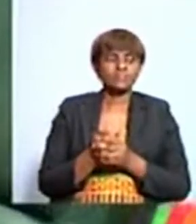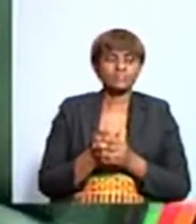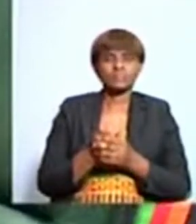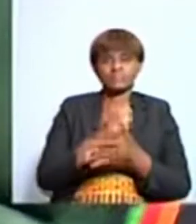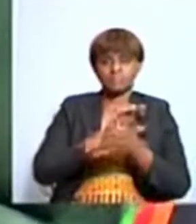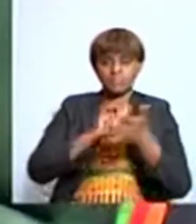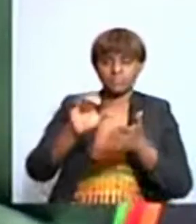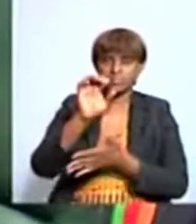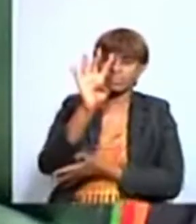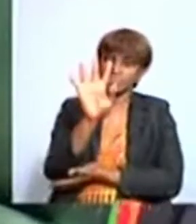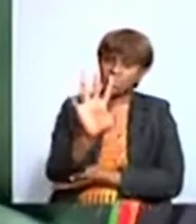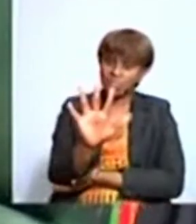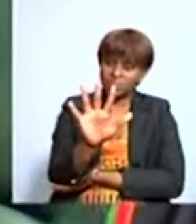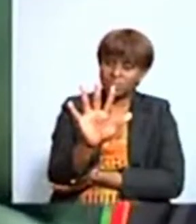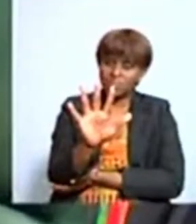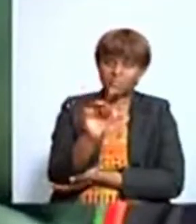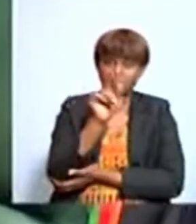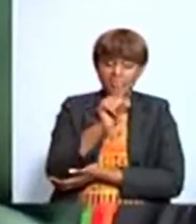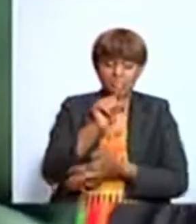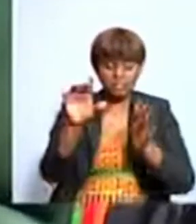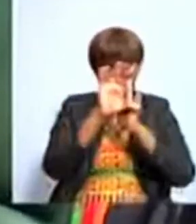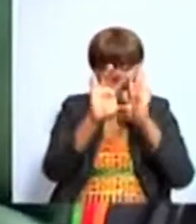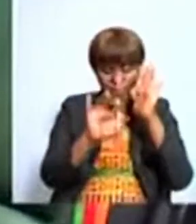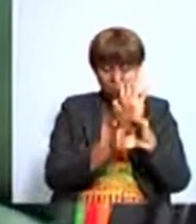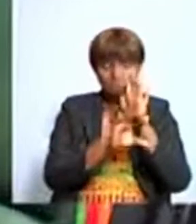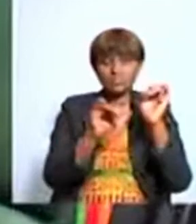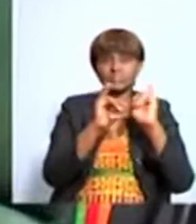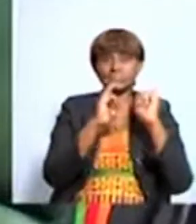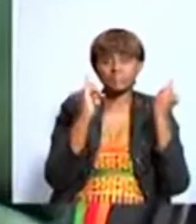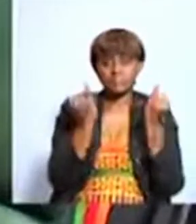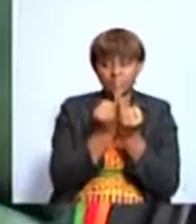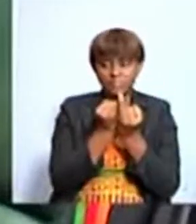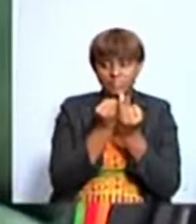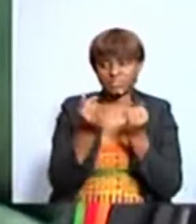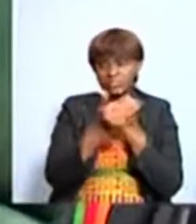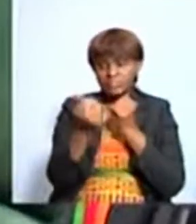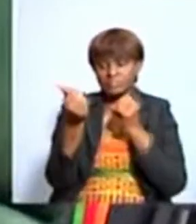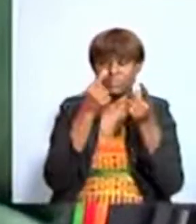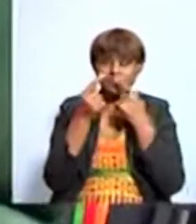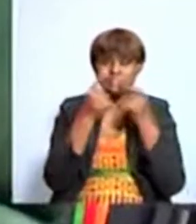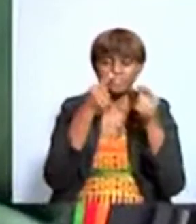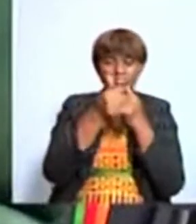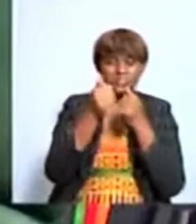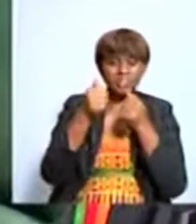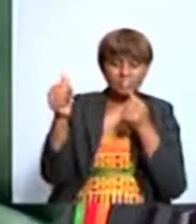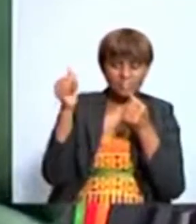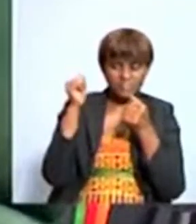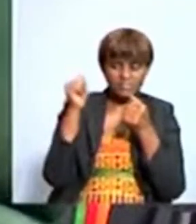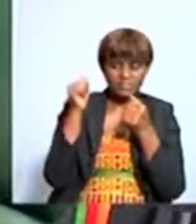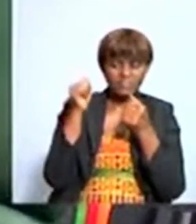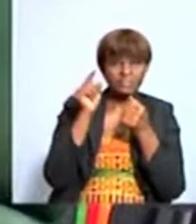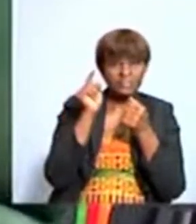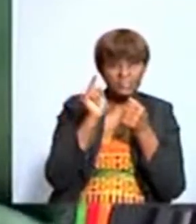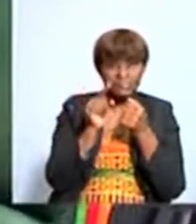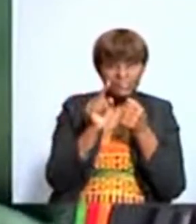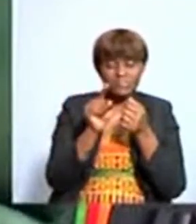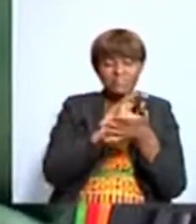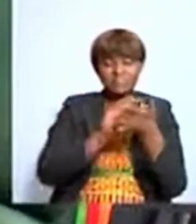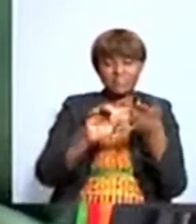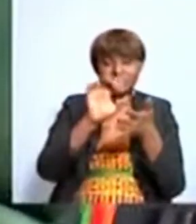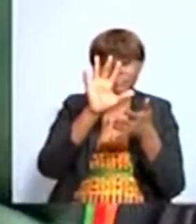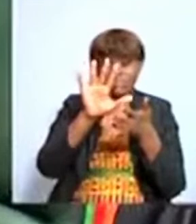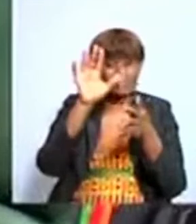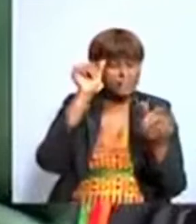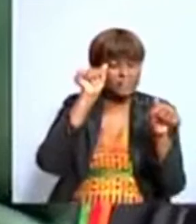Clause 5, Constitution of the Institute. Any debate, any objection? Clause 5